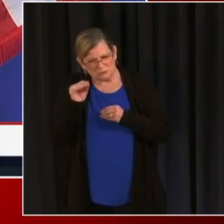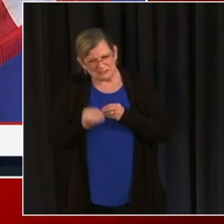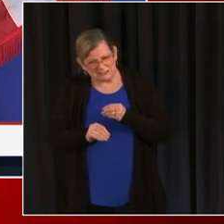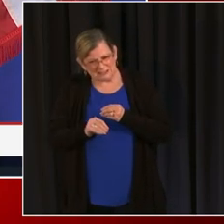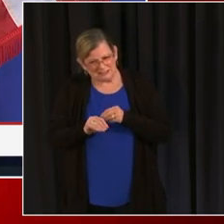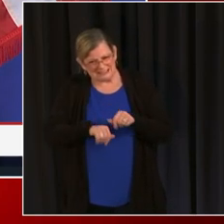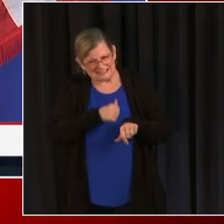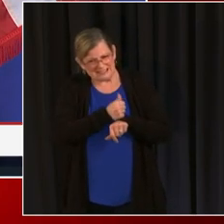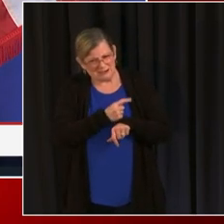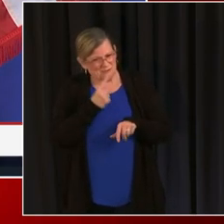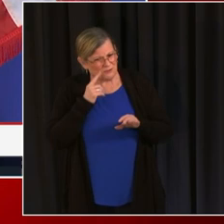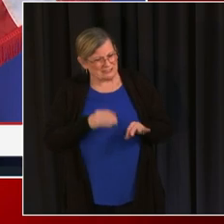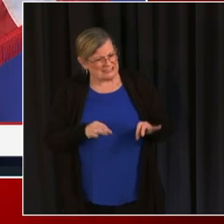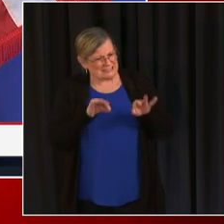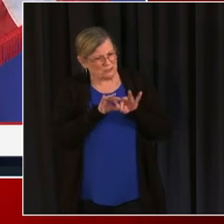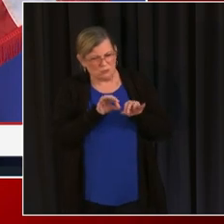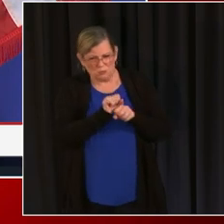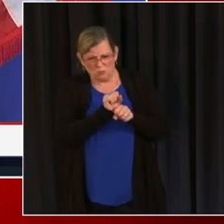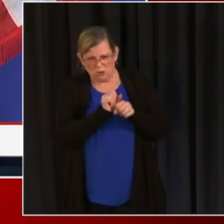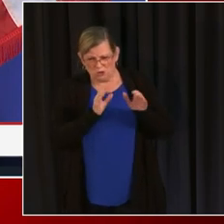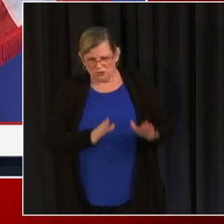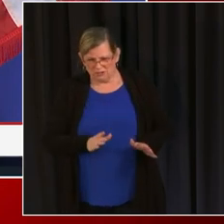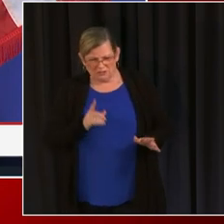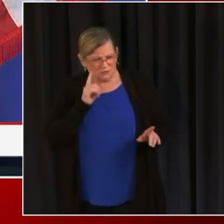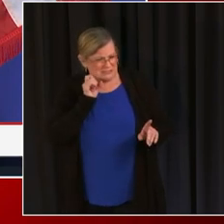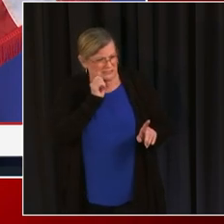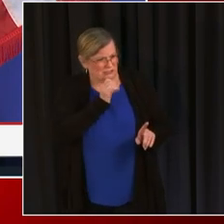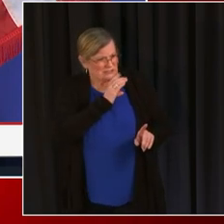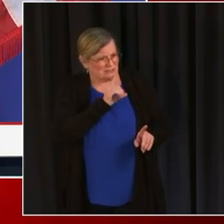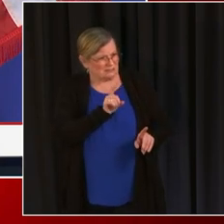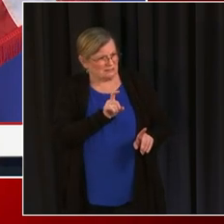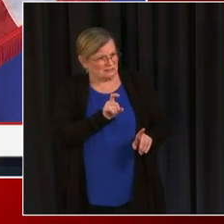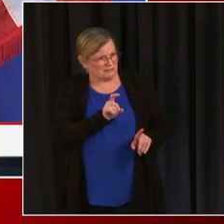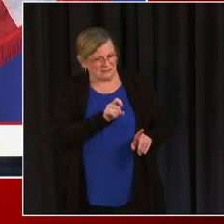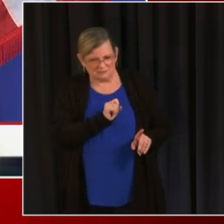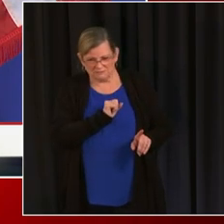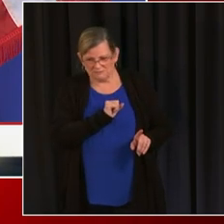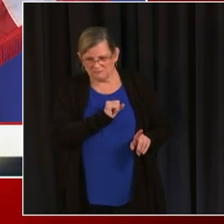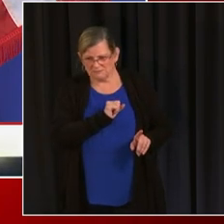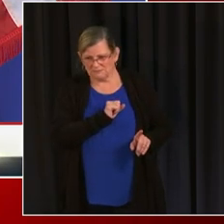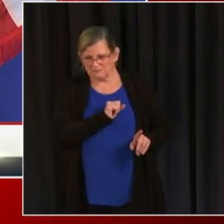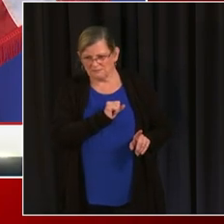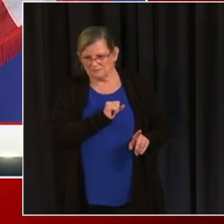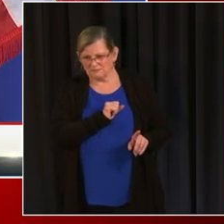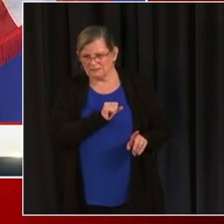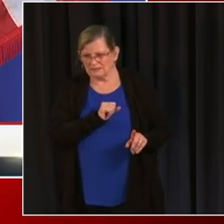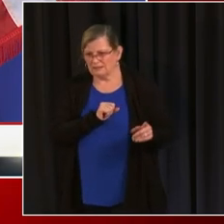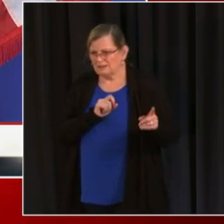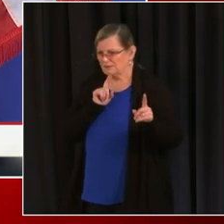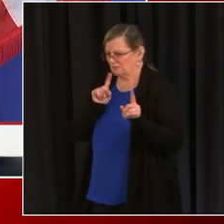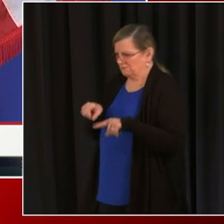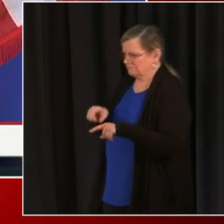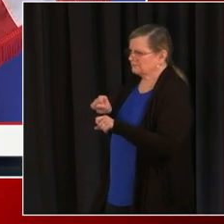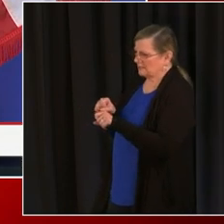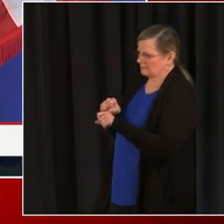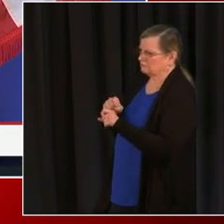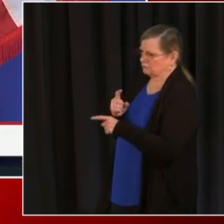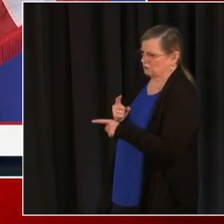aside for essential workers and the set aside for seniors? Yeah. It is in addition? Okay. That's correct.